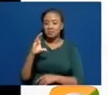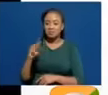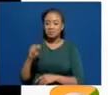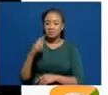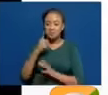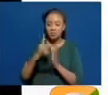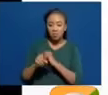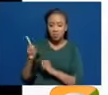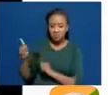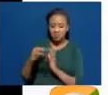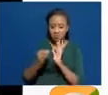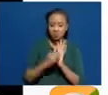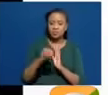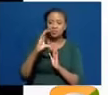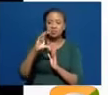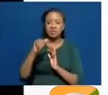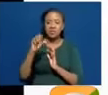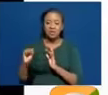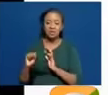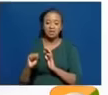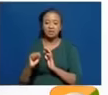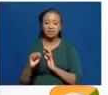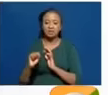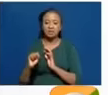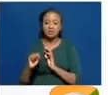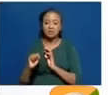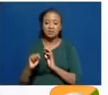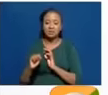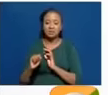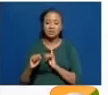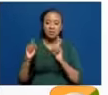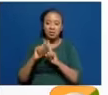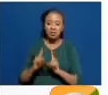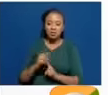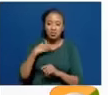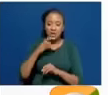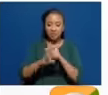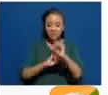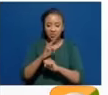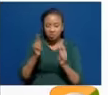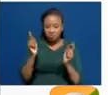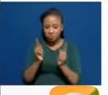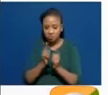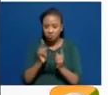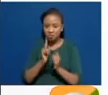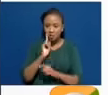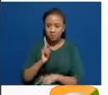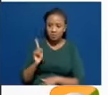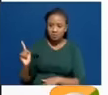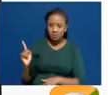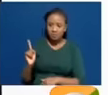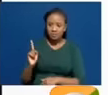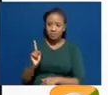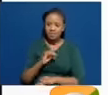deputy cabinet secretary and at the peak of the ruling, only shared a short video on a swing captioned,